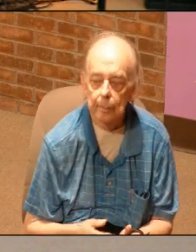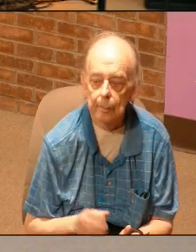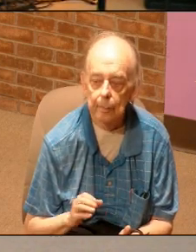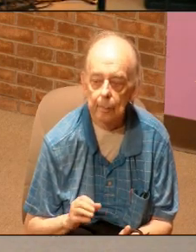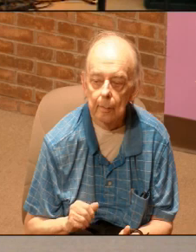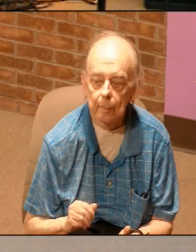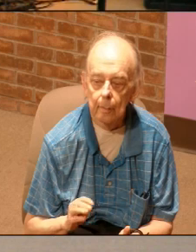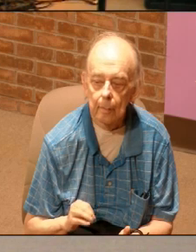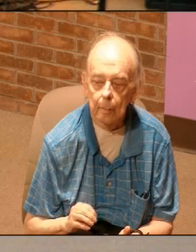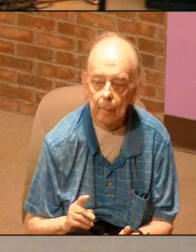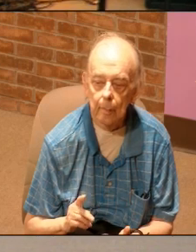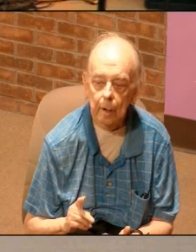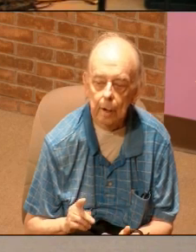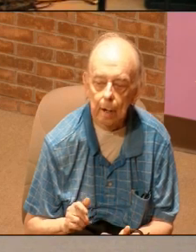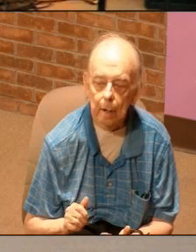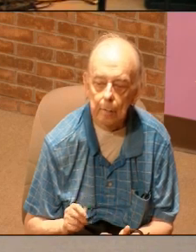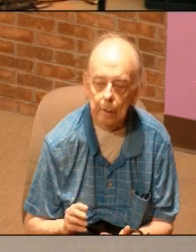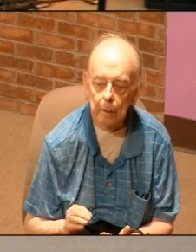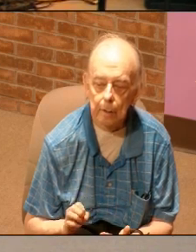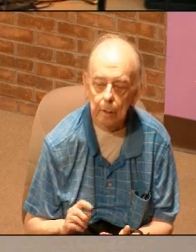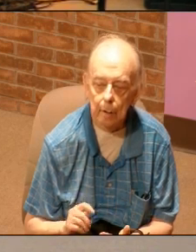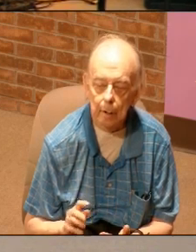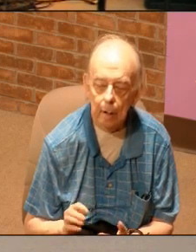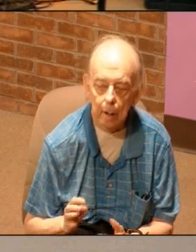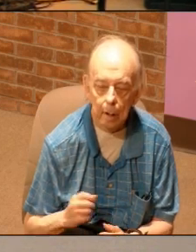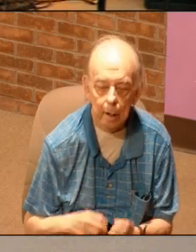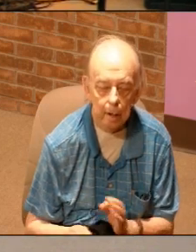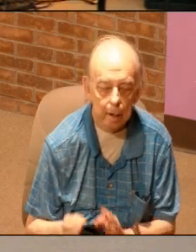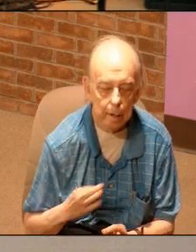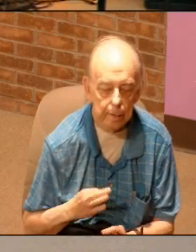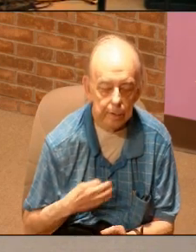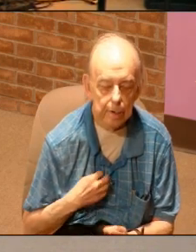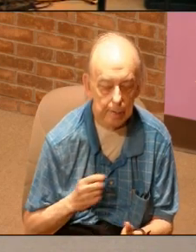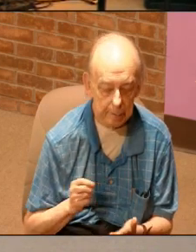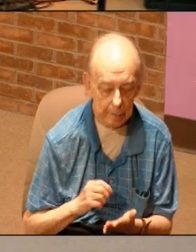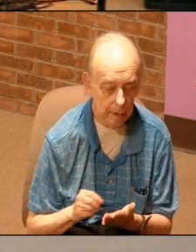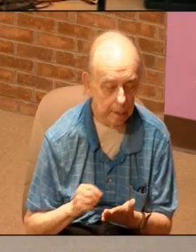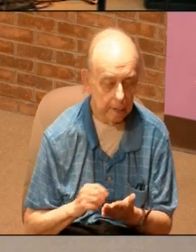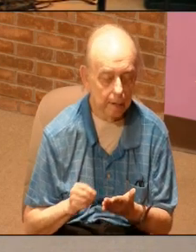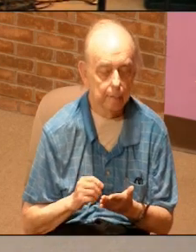That basically says this. Instead of me writing down,